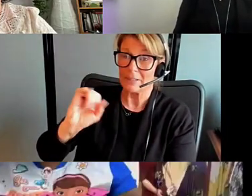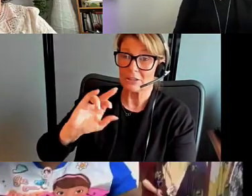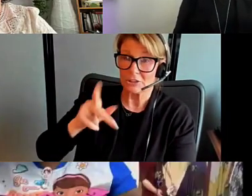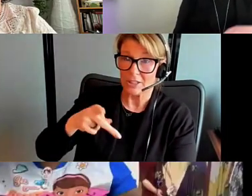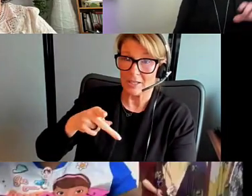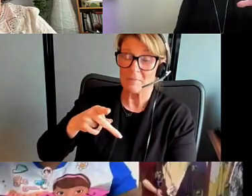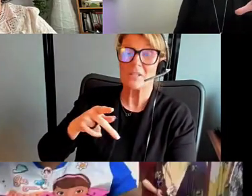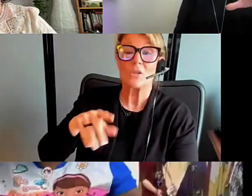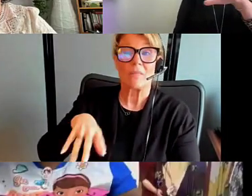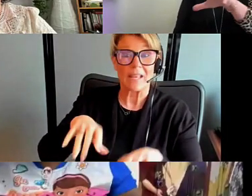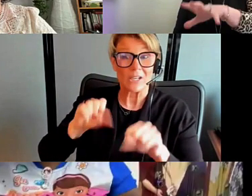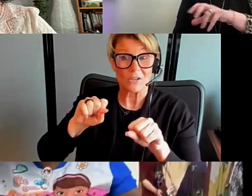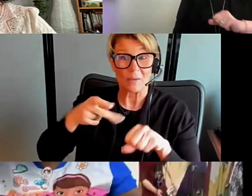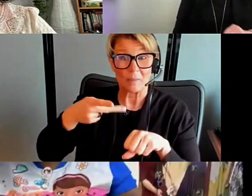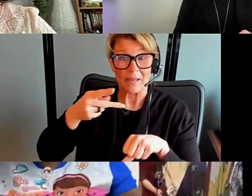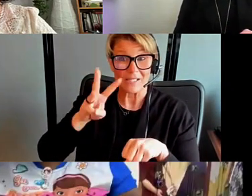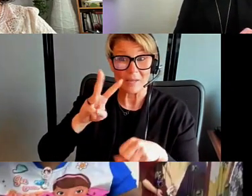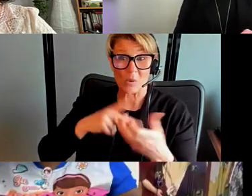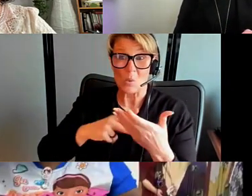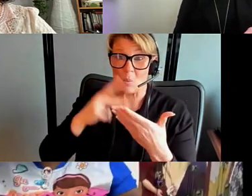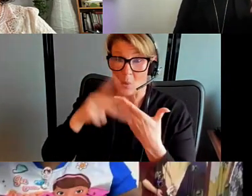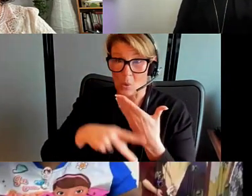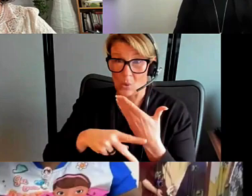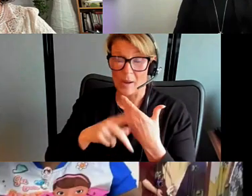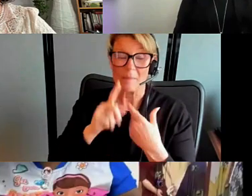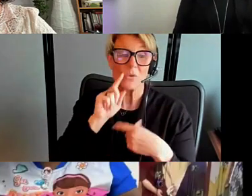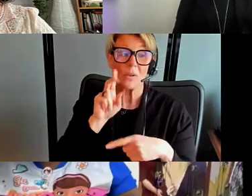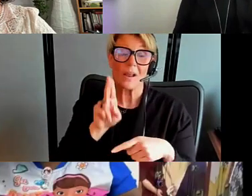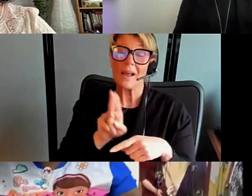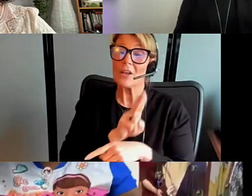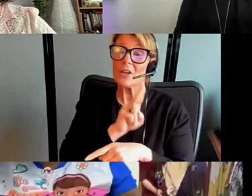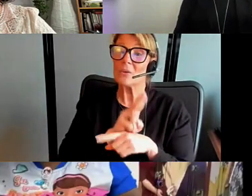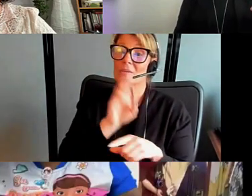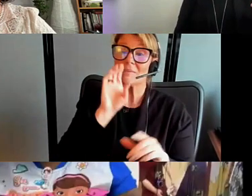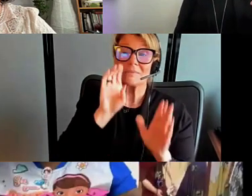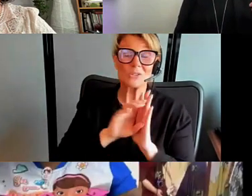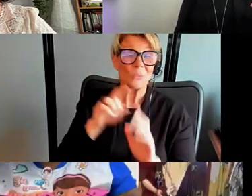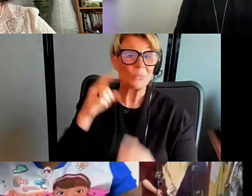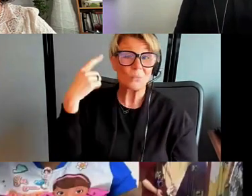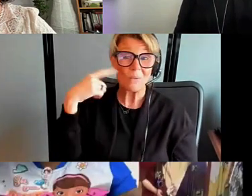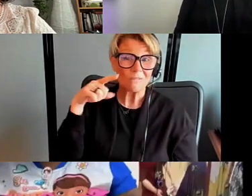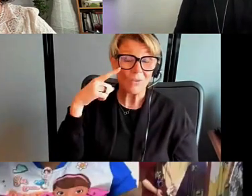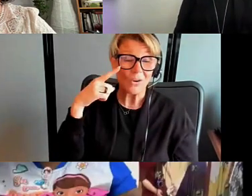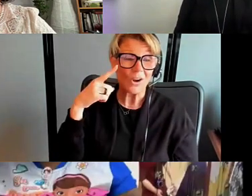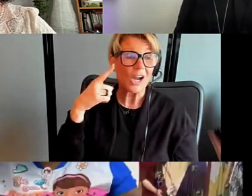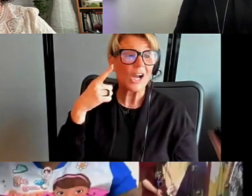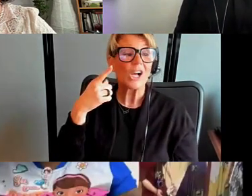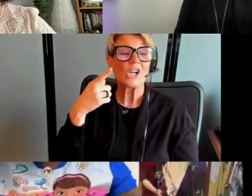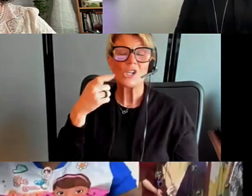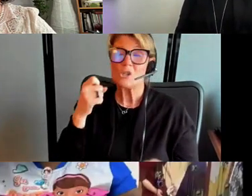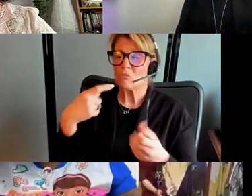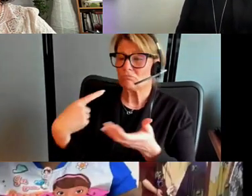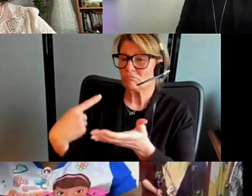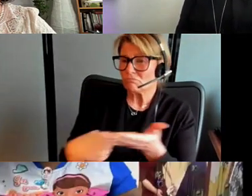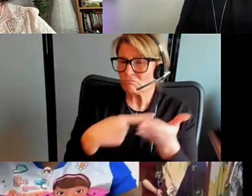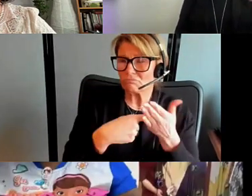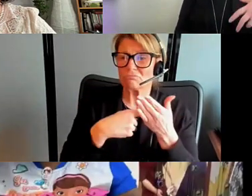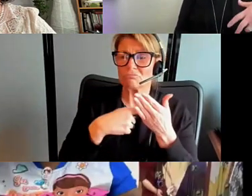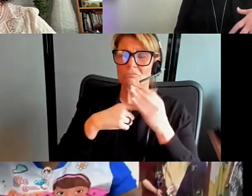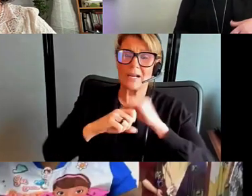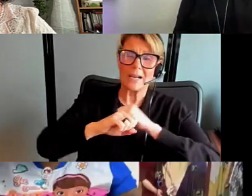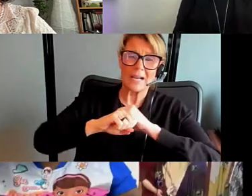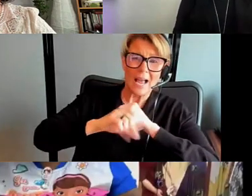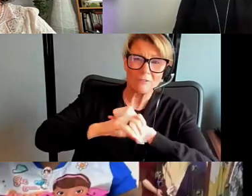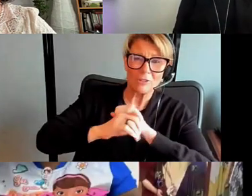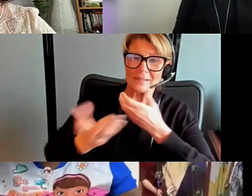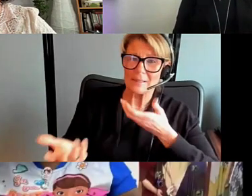PSW program. So I used these pictures again to talk about the bishop's partnership and